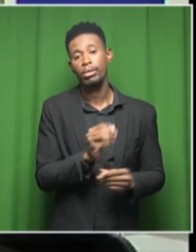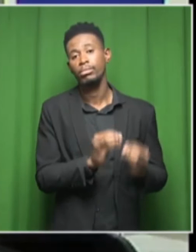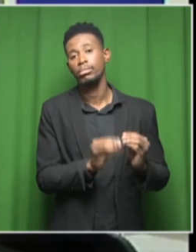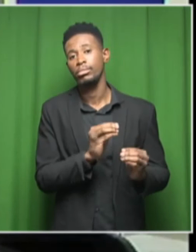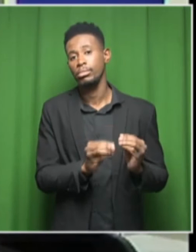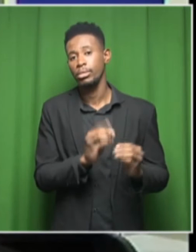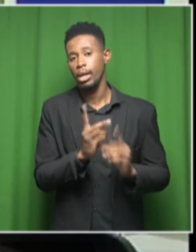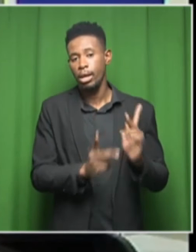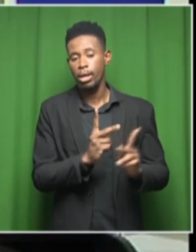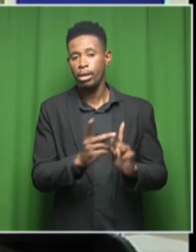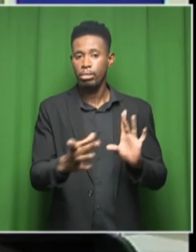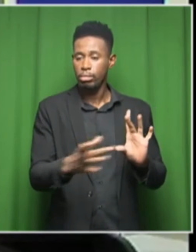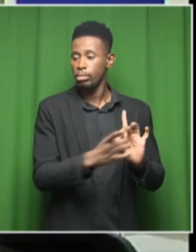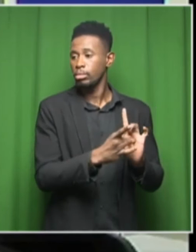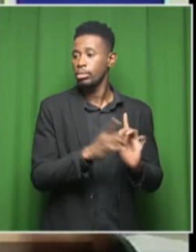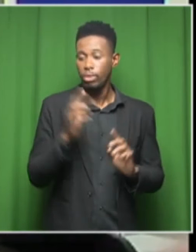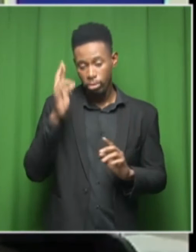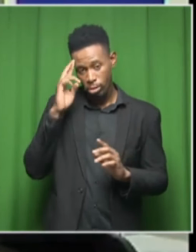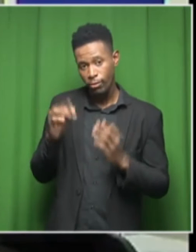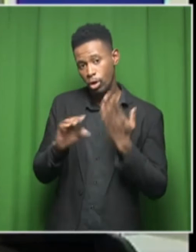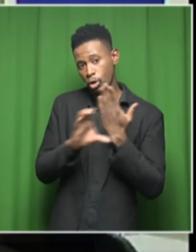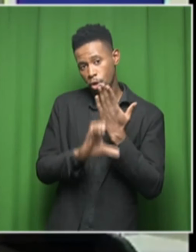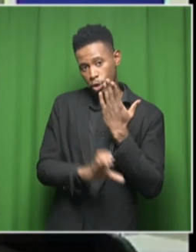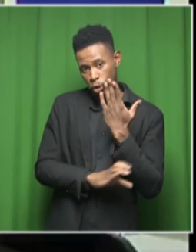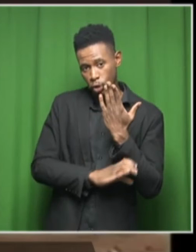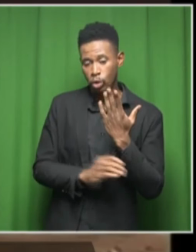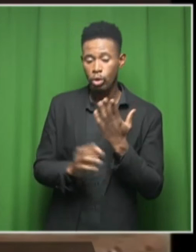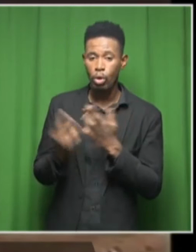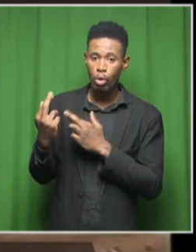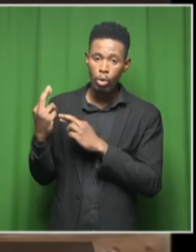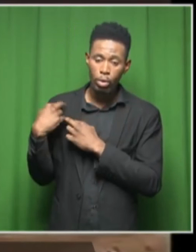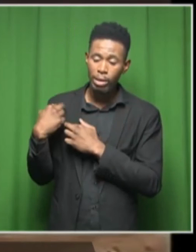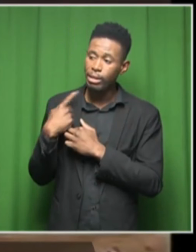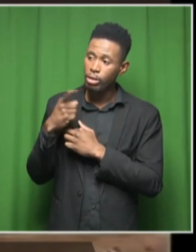got a constitutional obligation to provide services to these people.